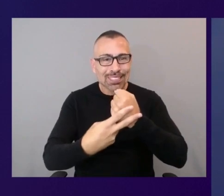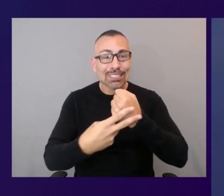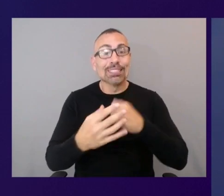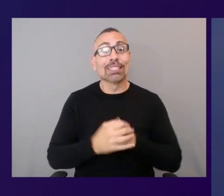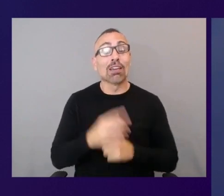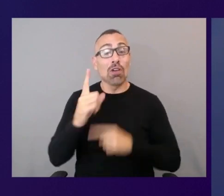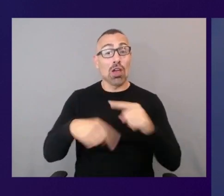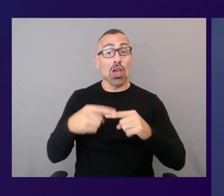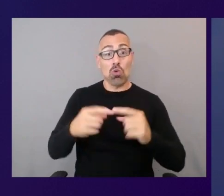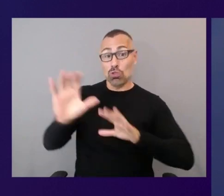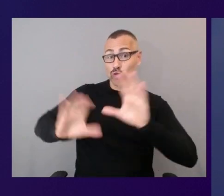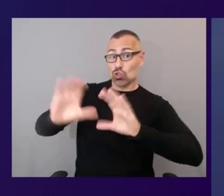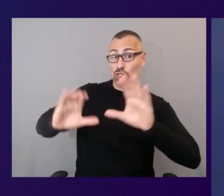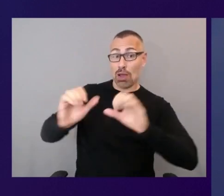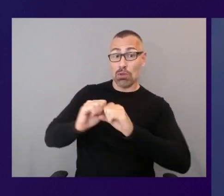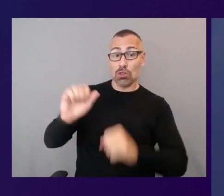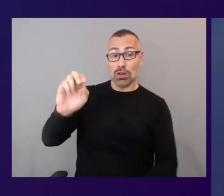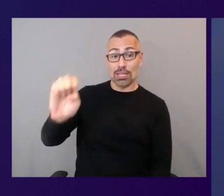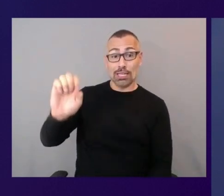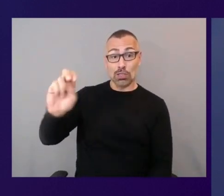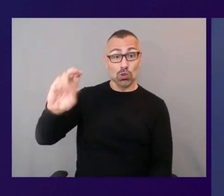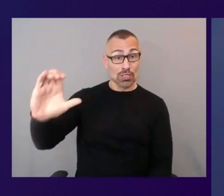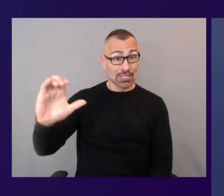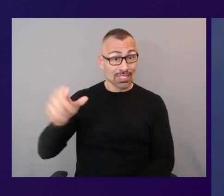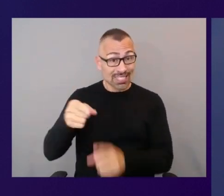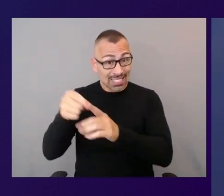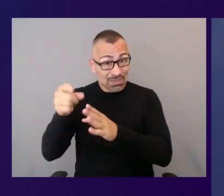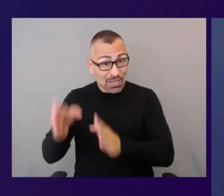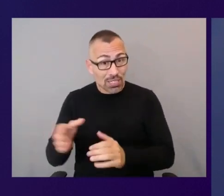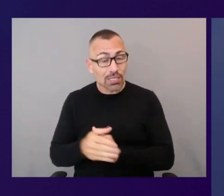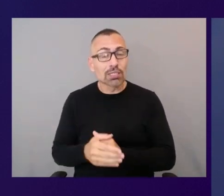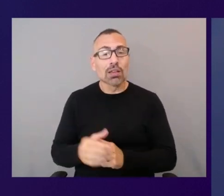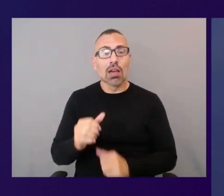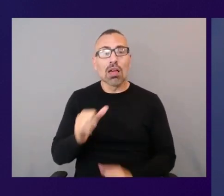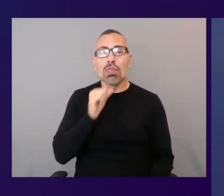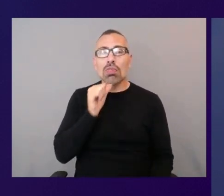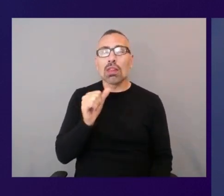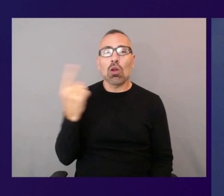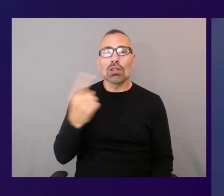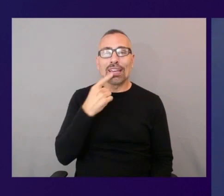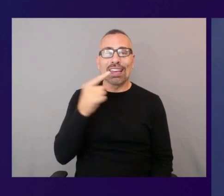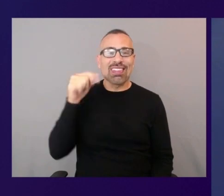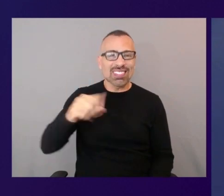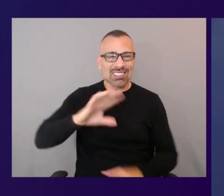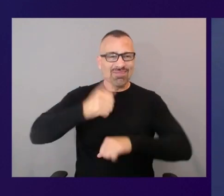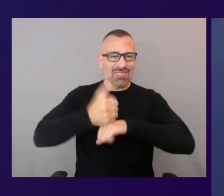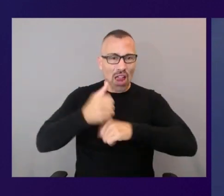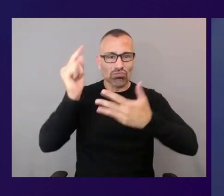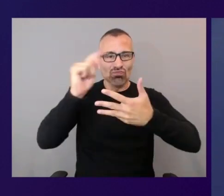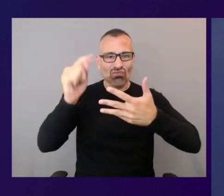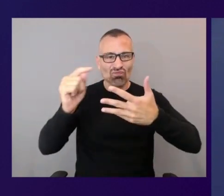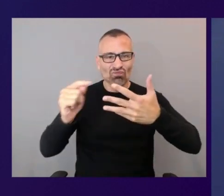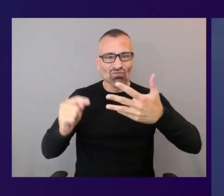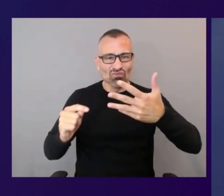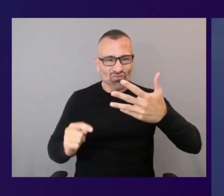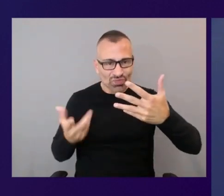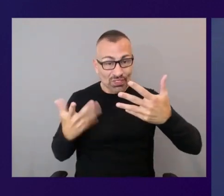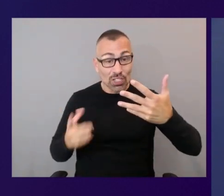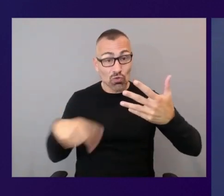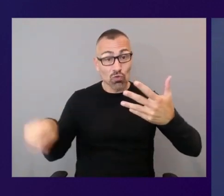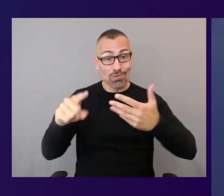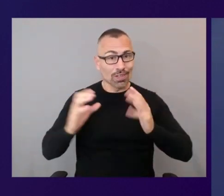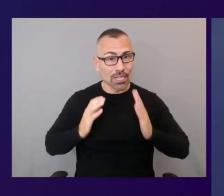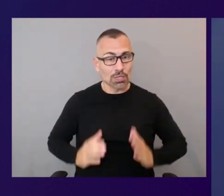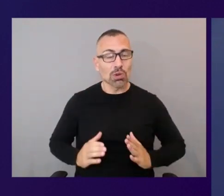computing specialist, you'll get not just, hey, this is how I put the nuts and bolts together to build something for my end users, but